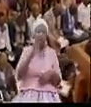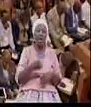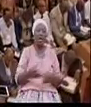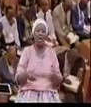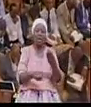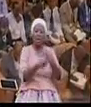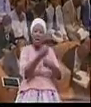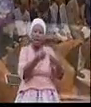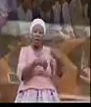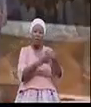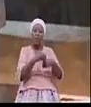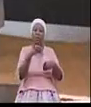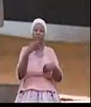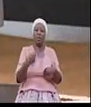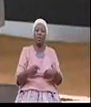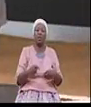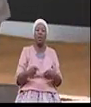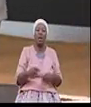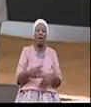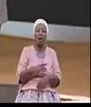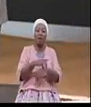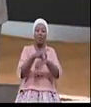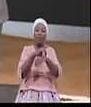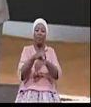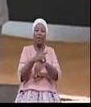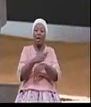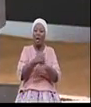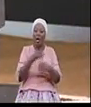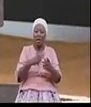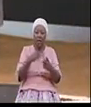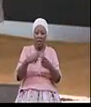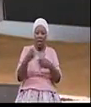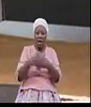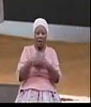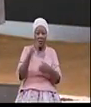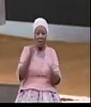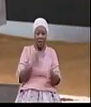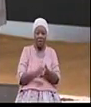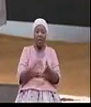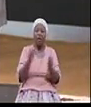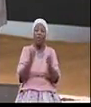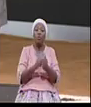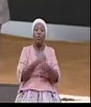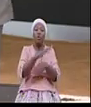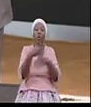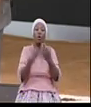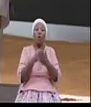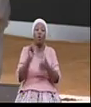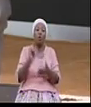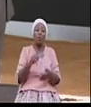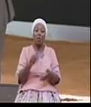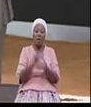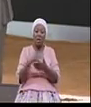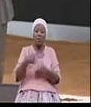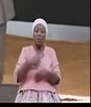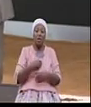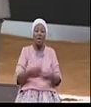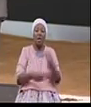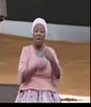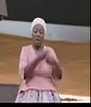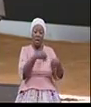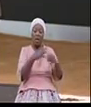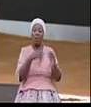inherit the earth. And then after that, with all we inherit, with all the answers to our